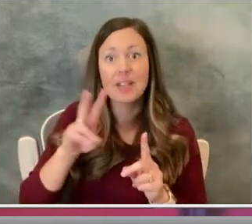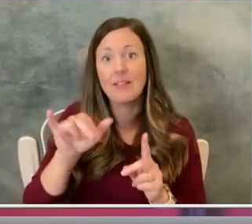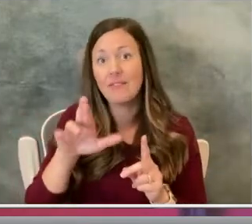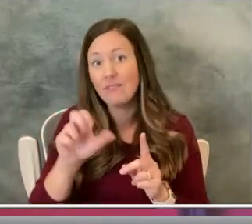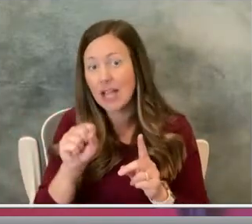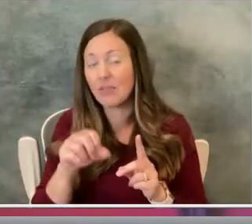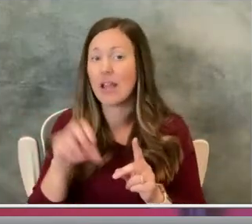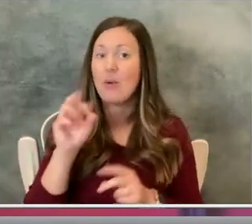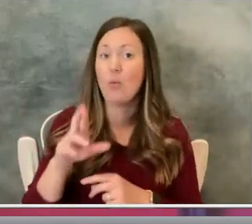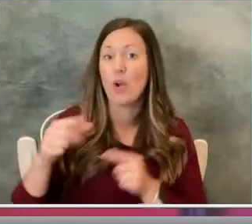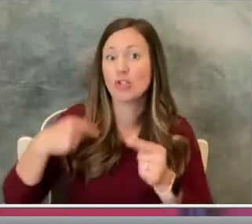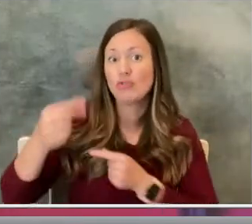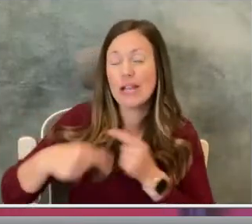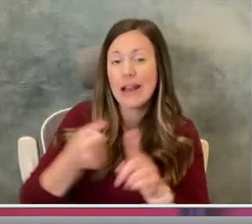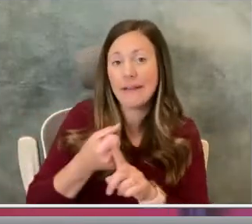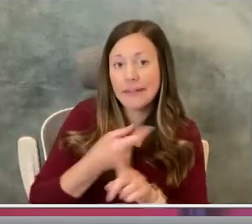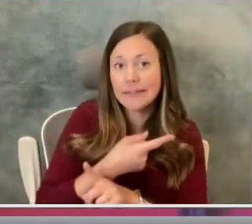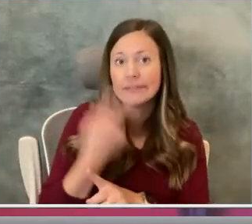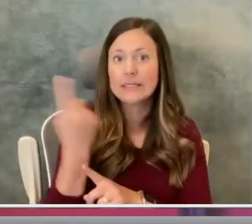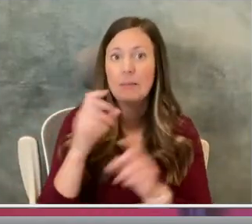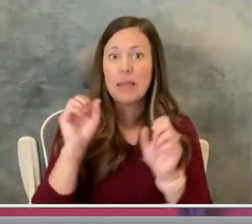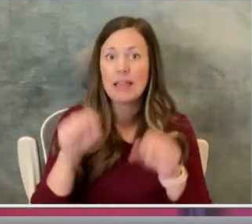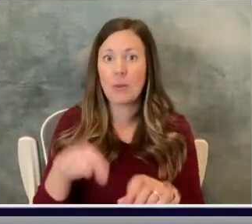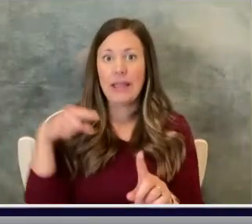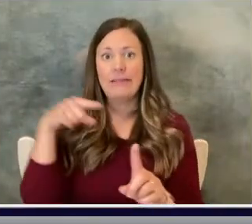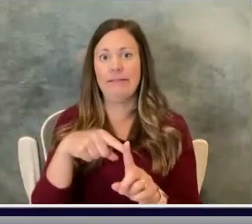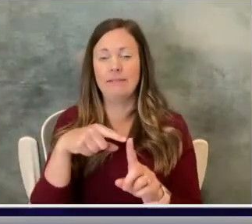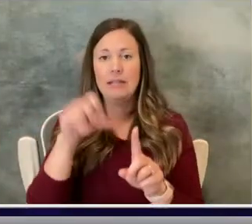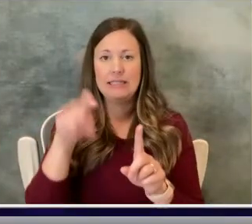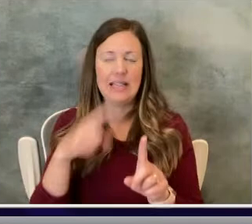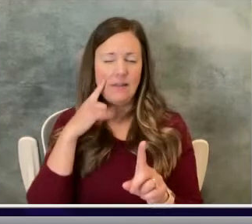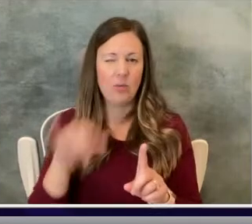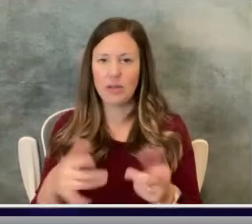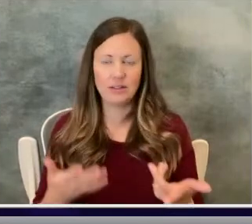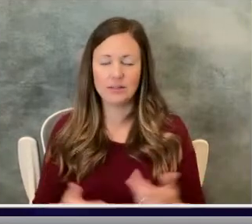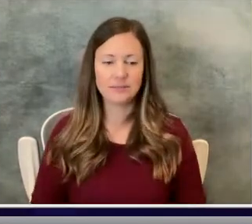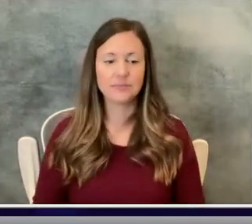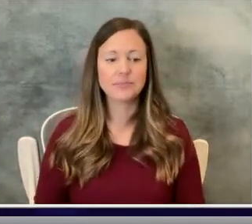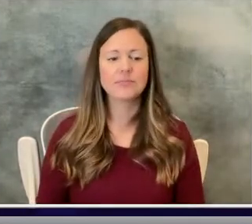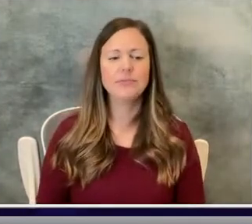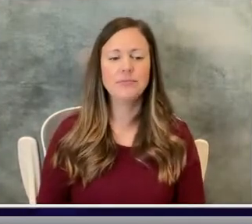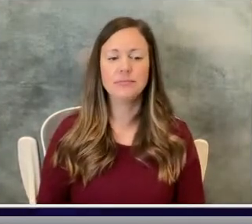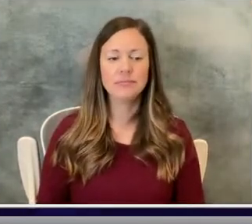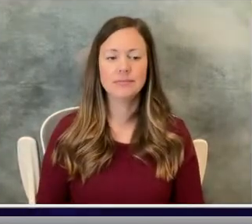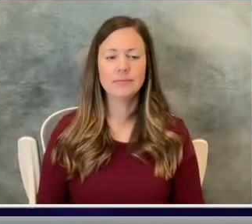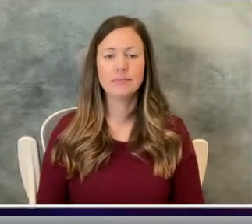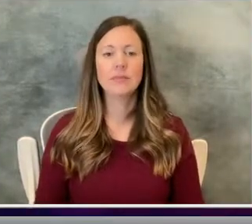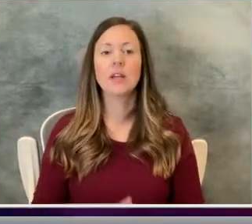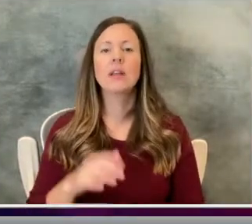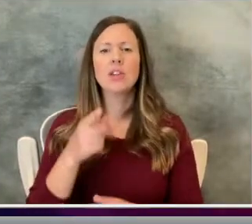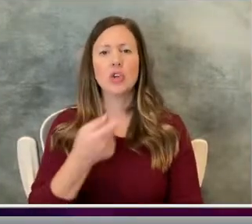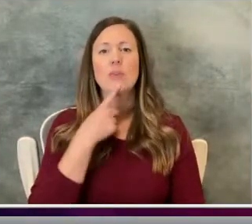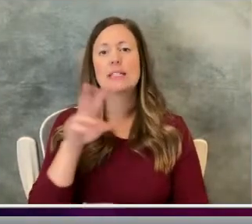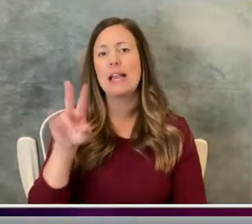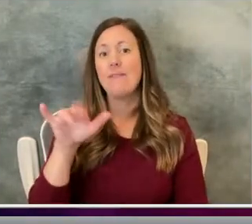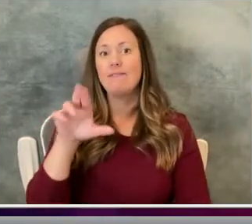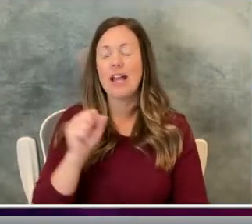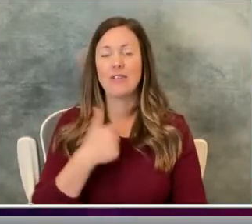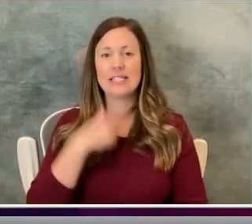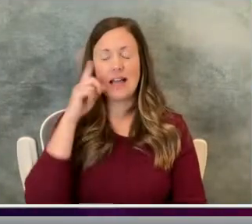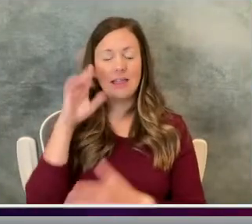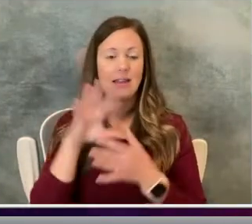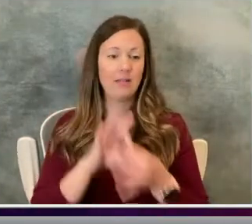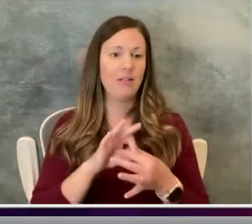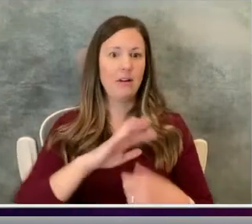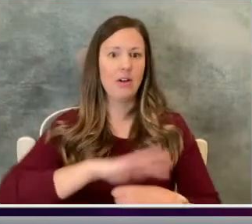or anything that we can put our finger on. When you say virus, I know my mind goes to COVID. I mean, whose mind doesn't go to COVID? So,